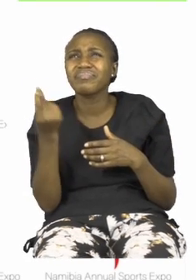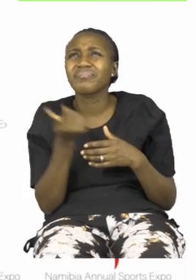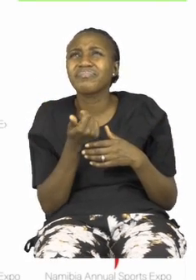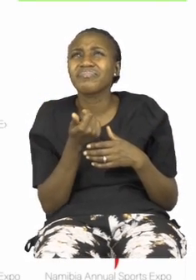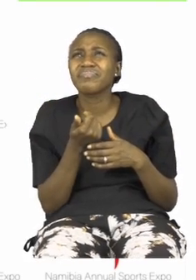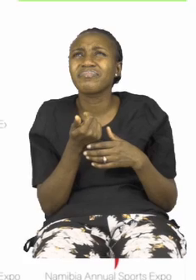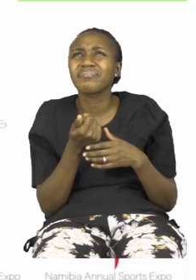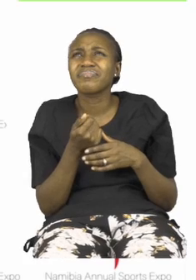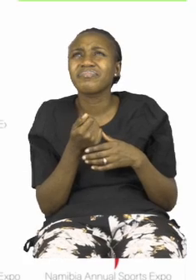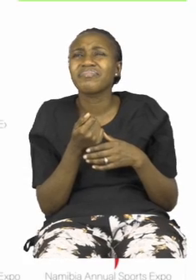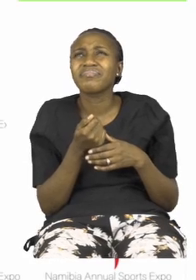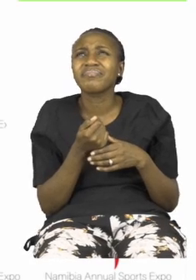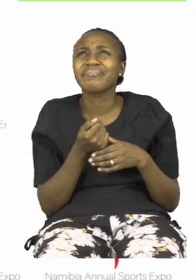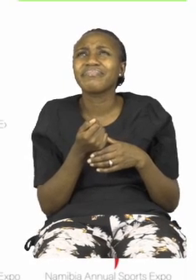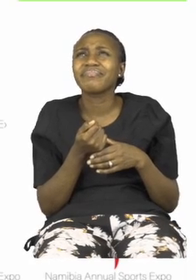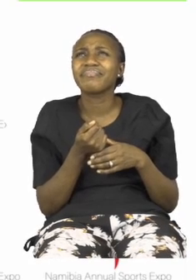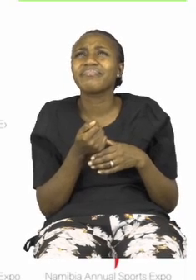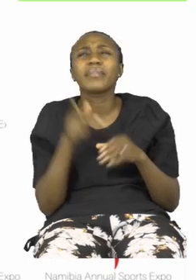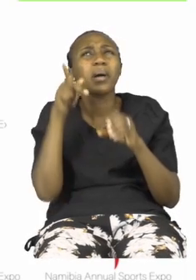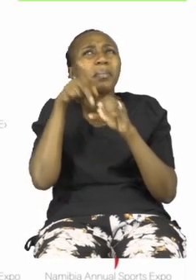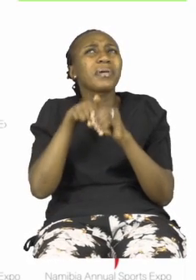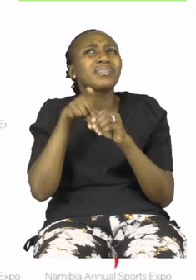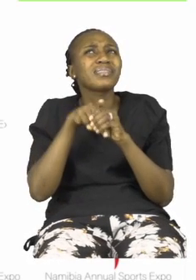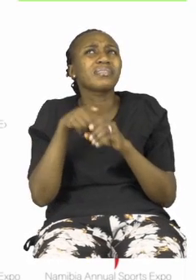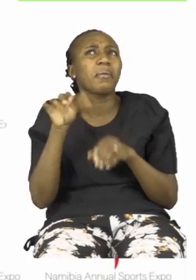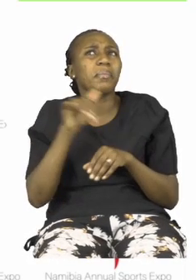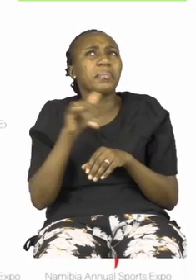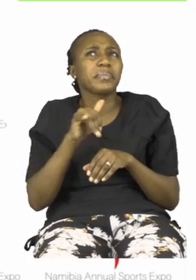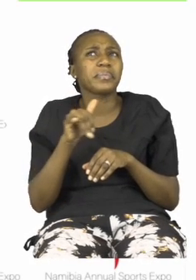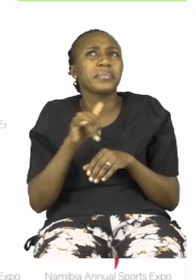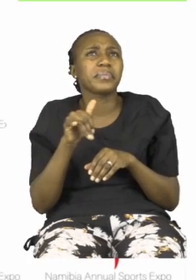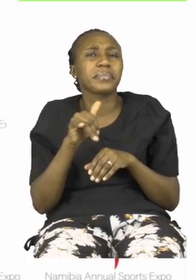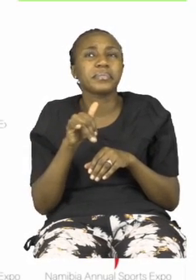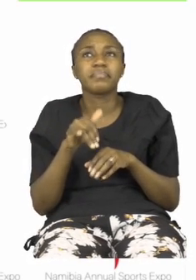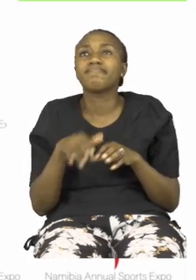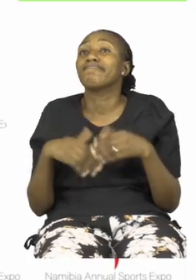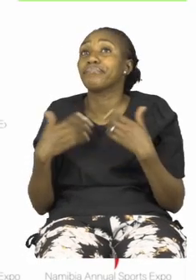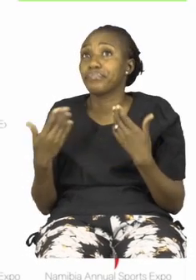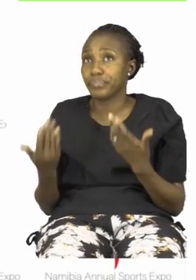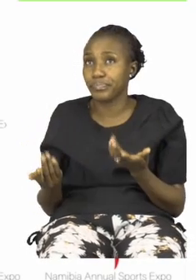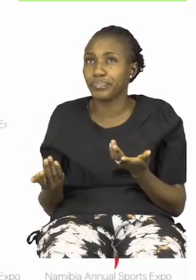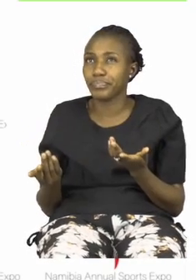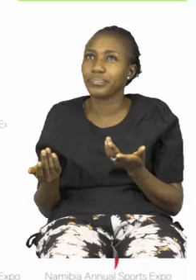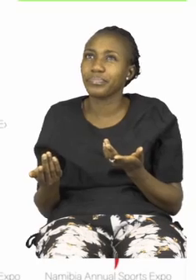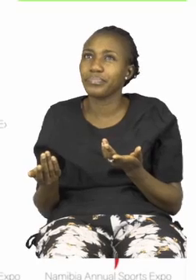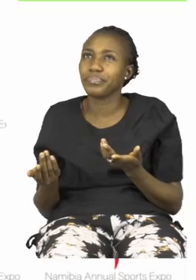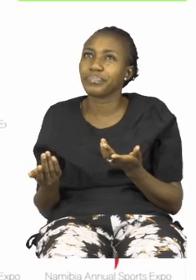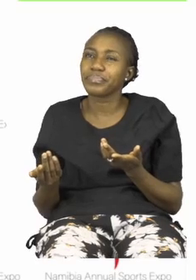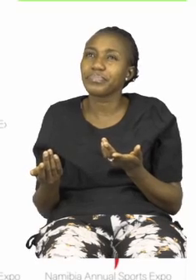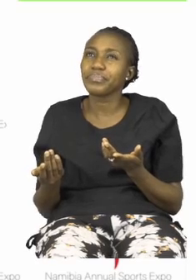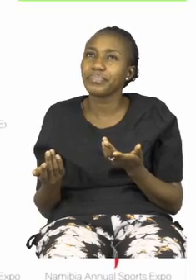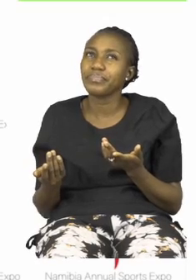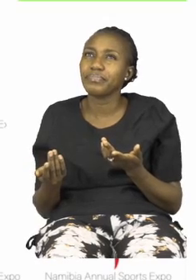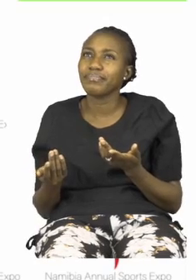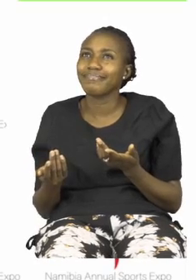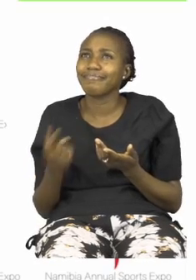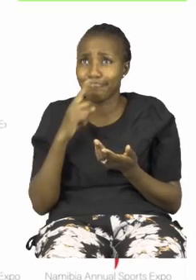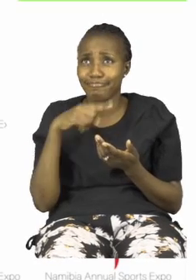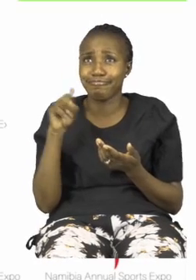playing, or the type of stuff that you are buying? What exactly is going on there? Okay, so that's actually a very good